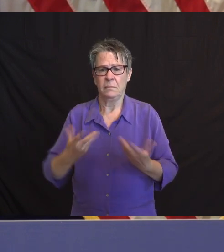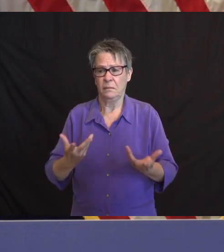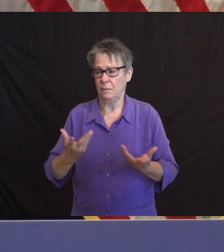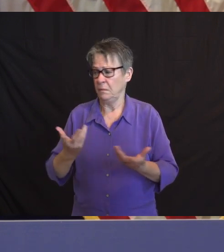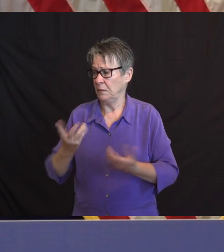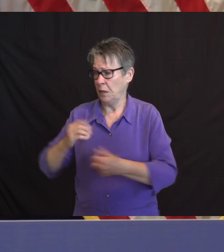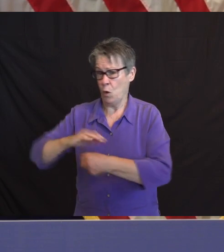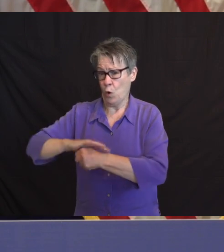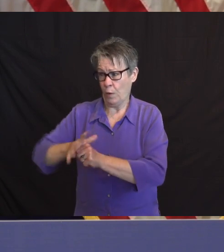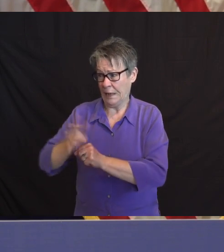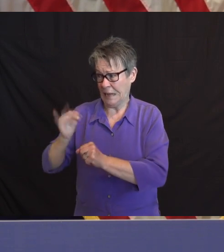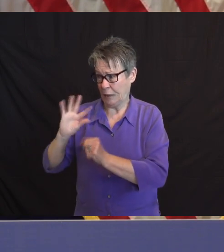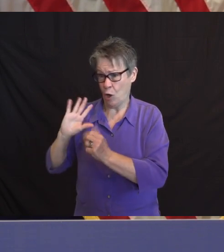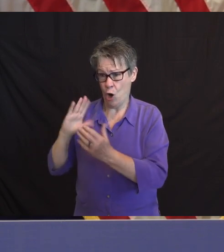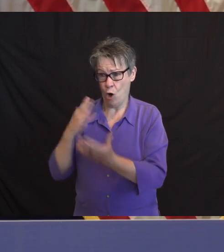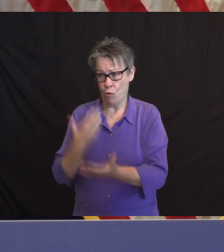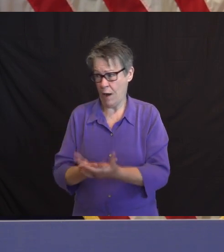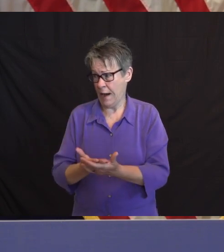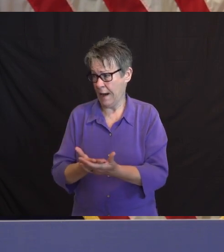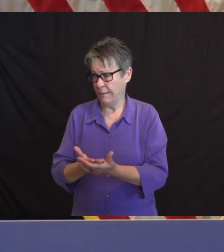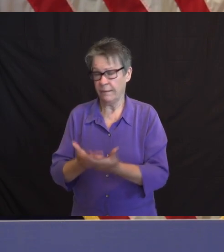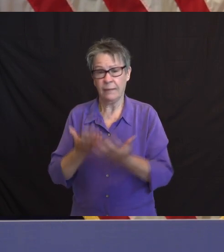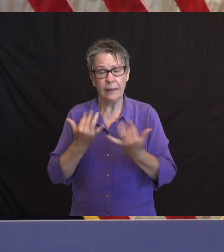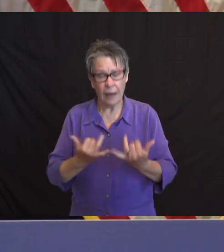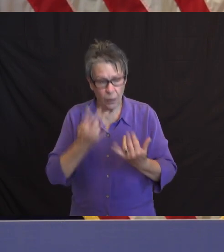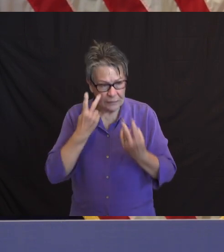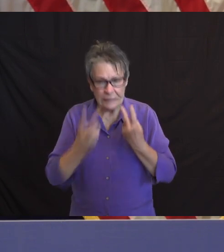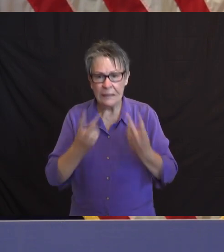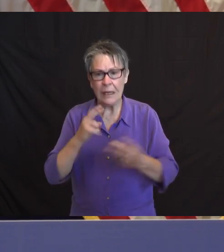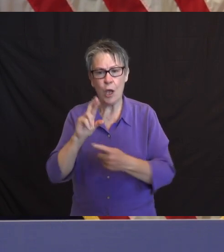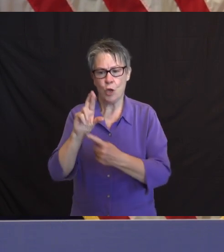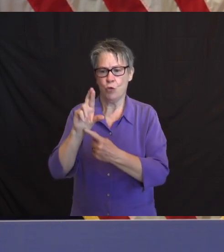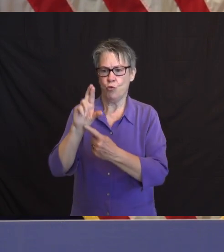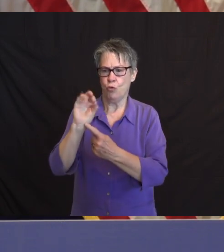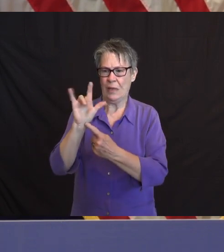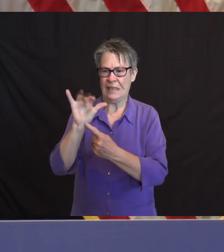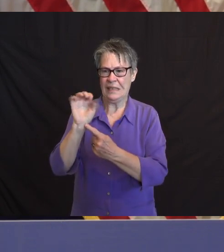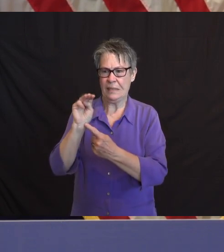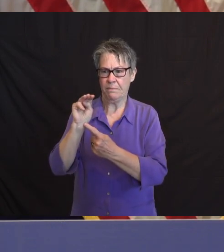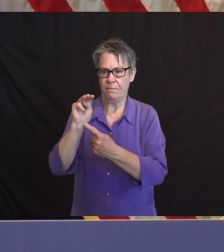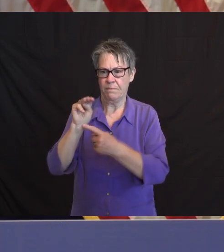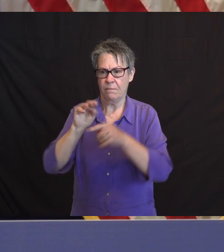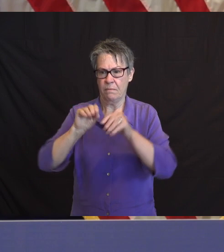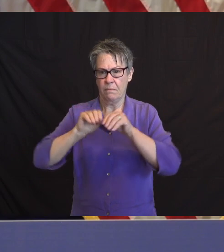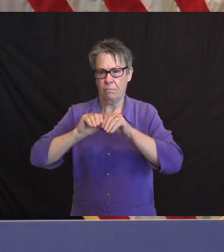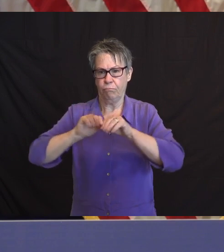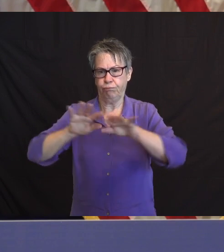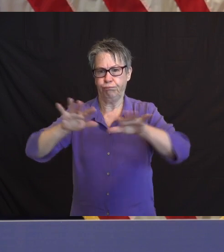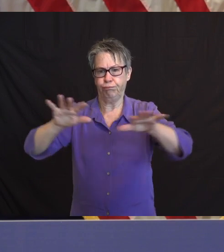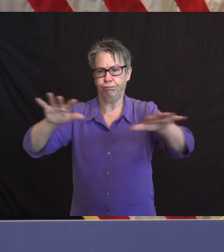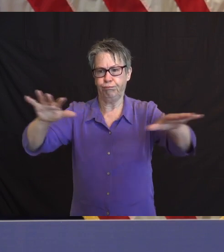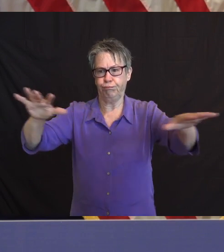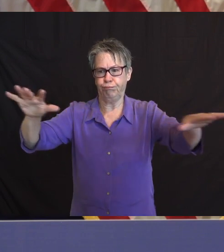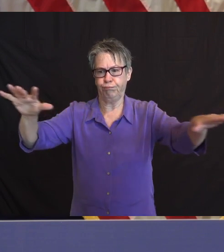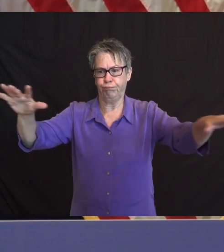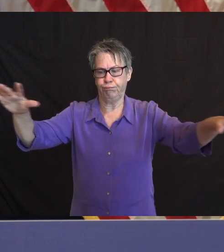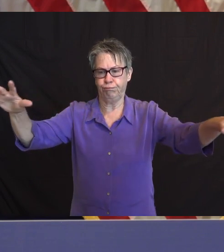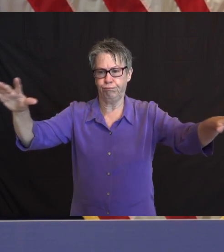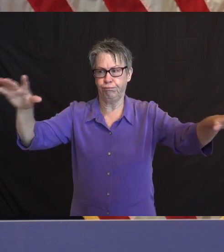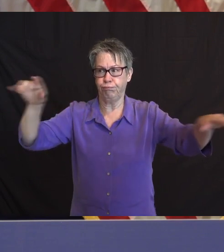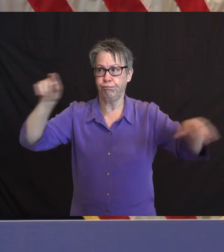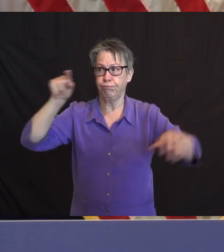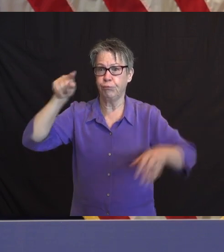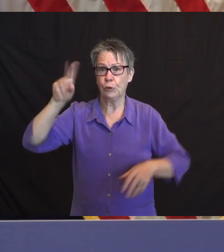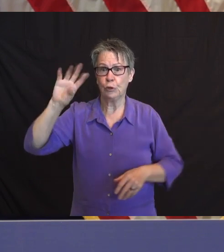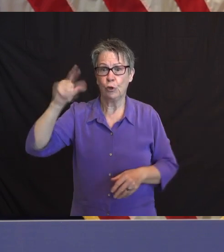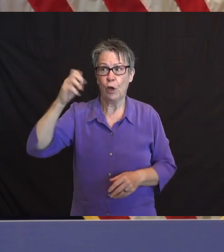very eyes, whether it's in George Floyd's loss of life, a life that by any measure should not have been lost, or whether it's the health data that